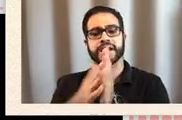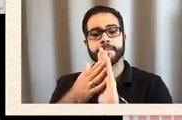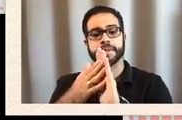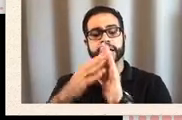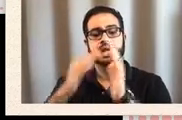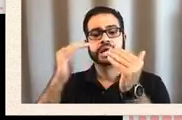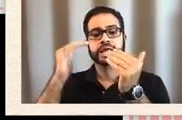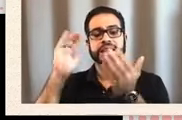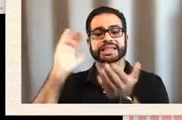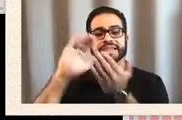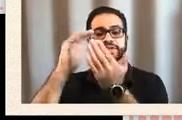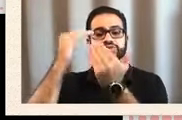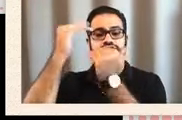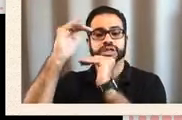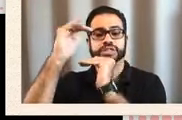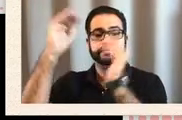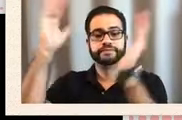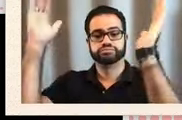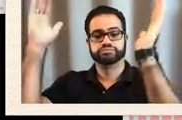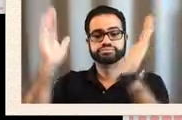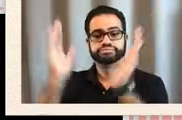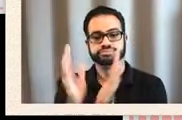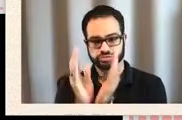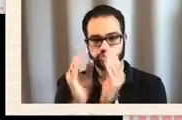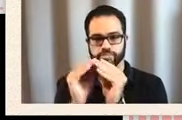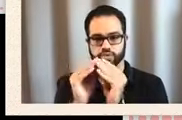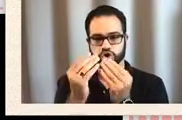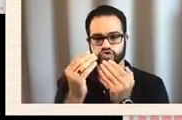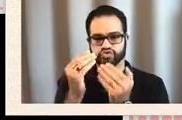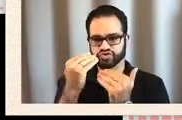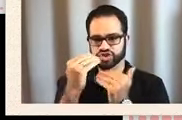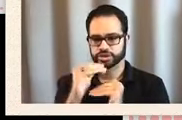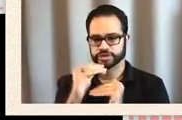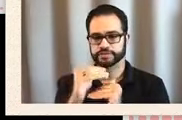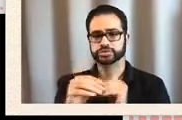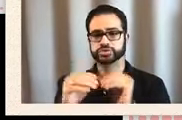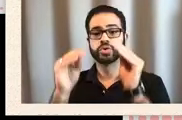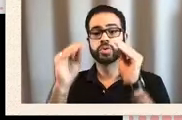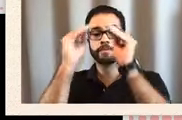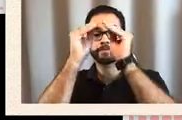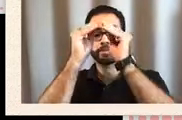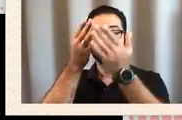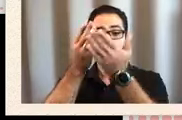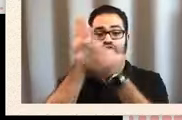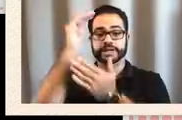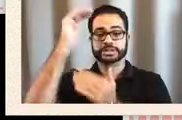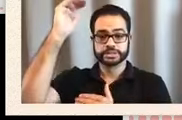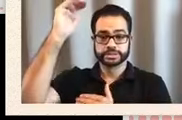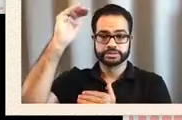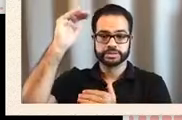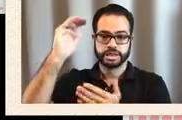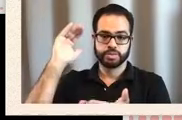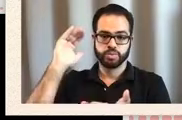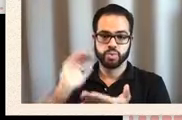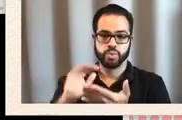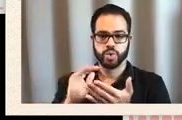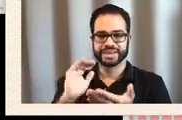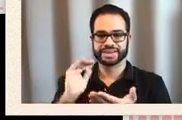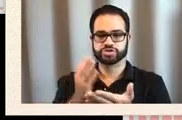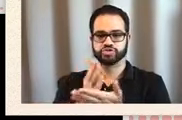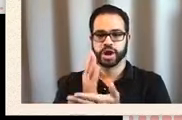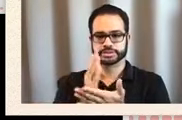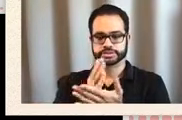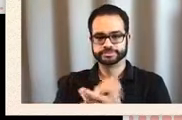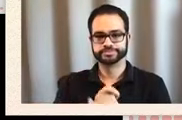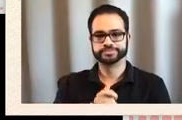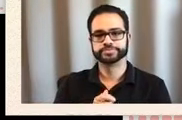restrictive. So more rights at the top and less rights at the bottom. So I want to start with supported decision-making. Will this work for this person? What are the things